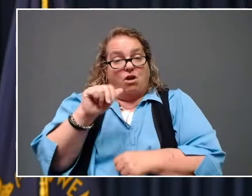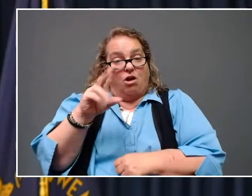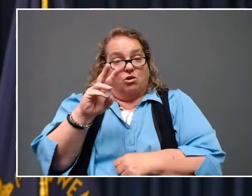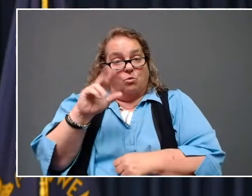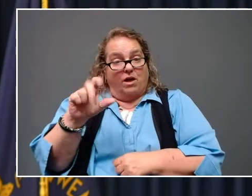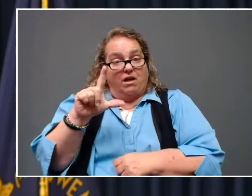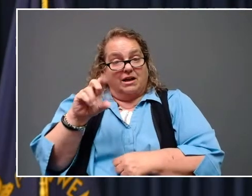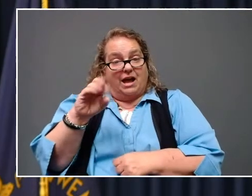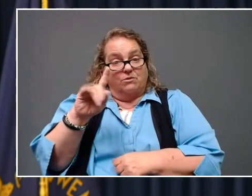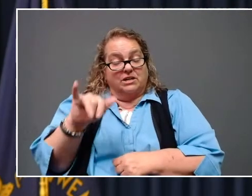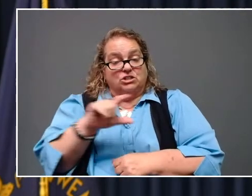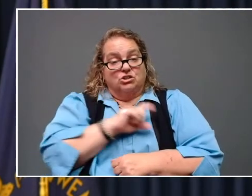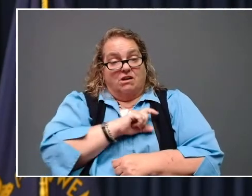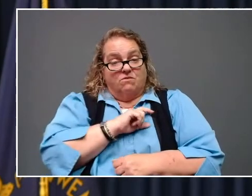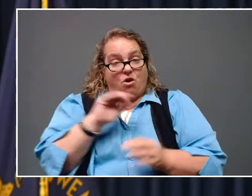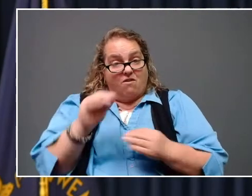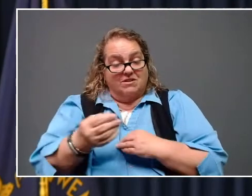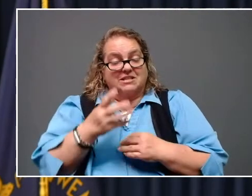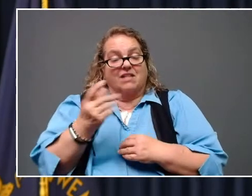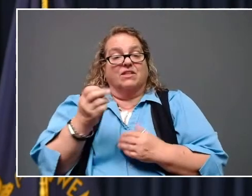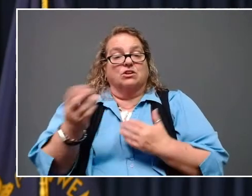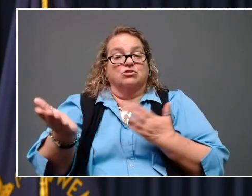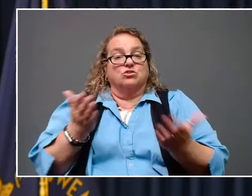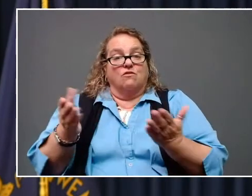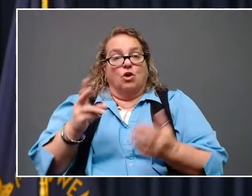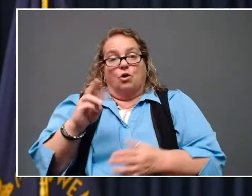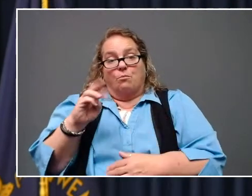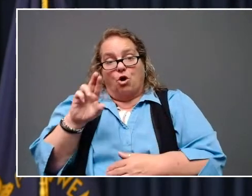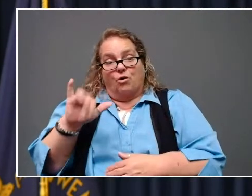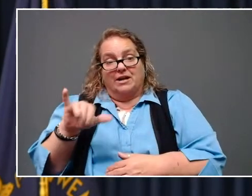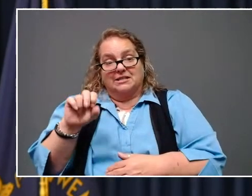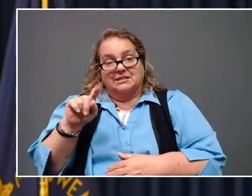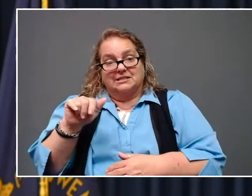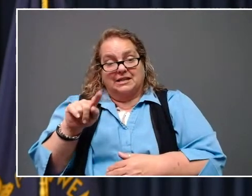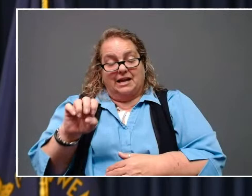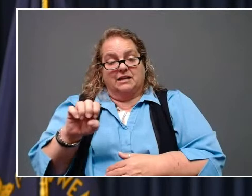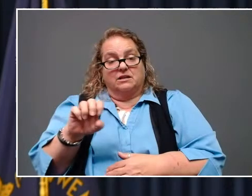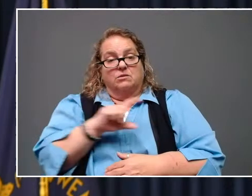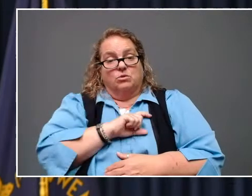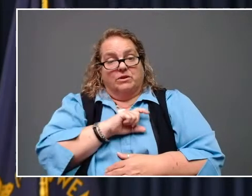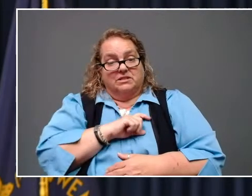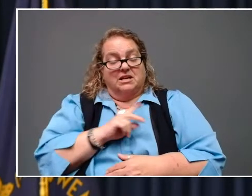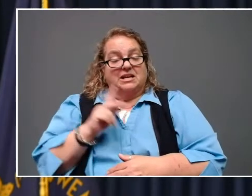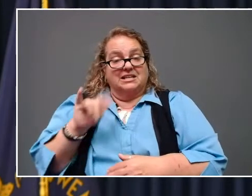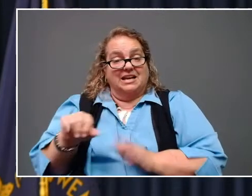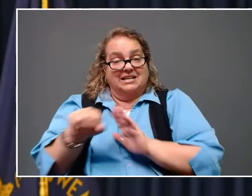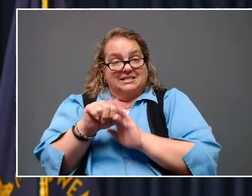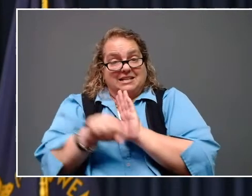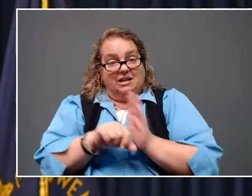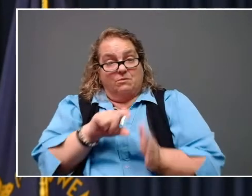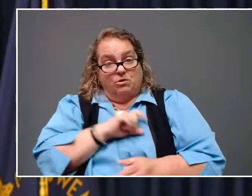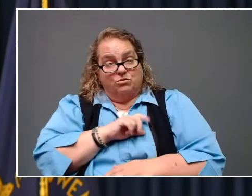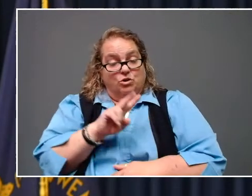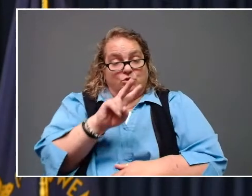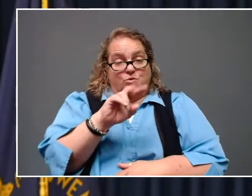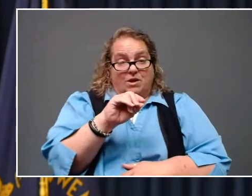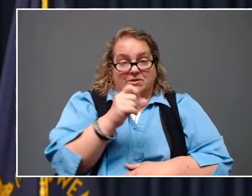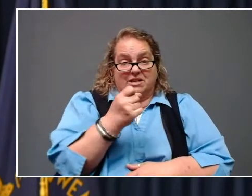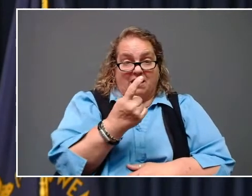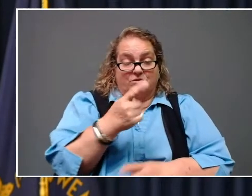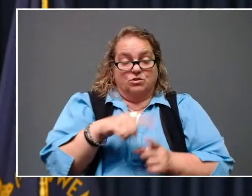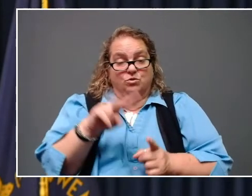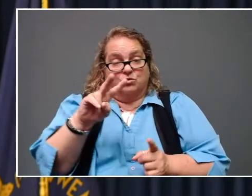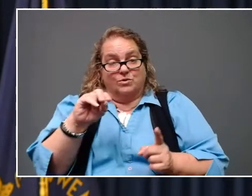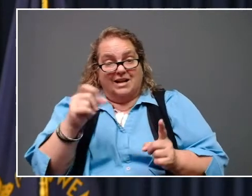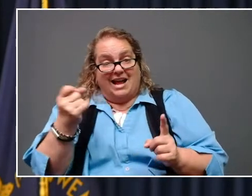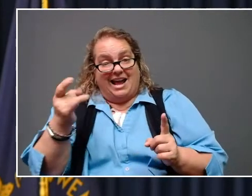on to serve with the Murray State University Police. He served with the Kentucky State Police from 2011 to 2018, where he